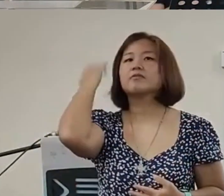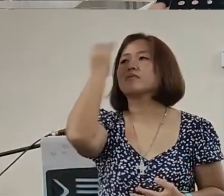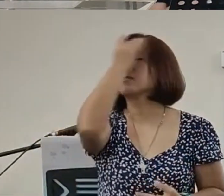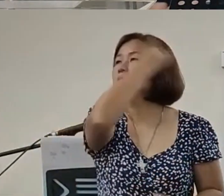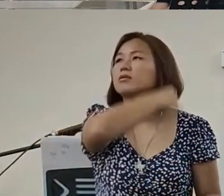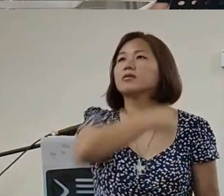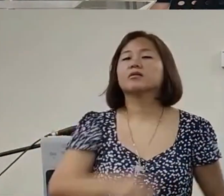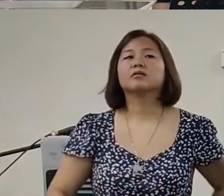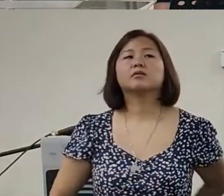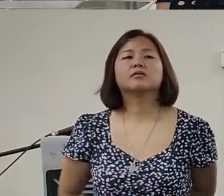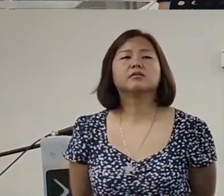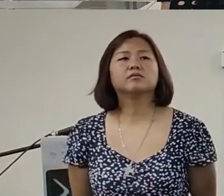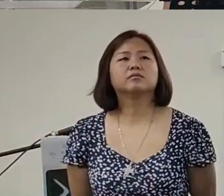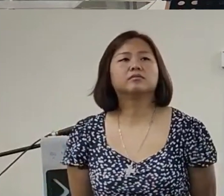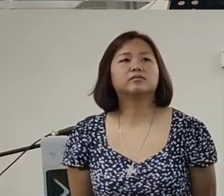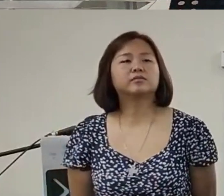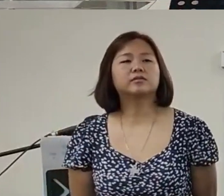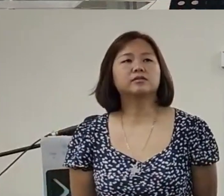we